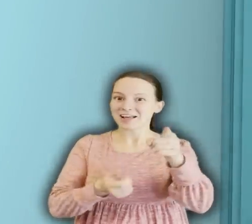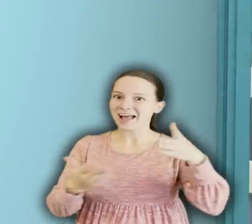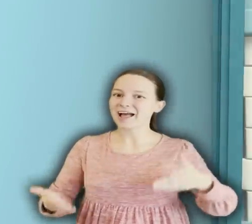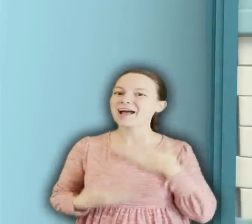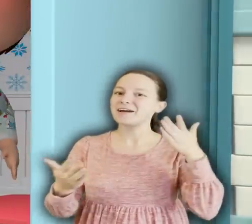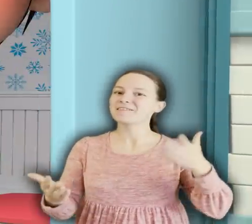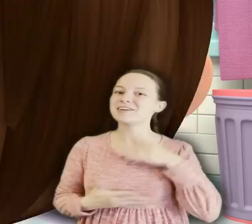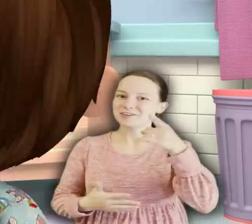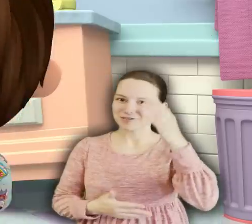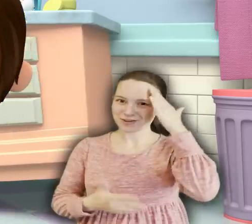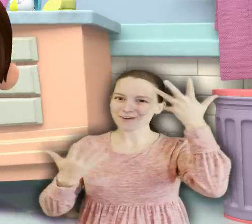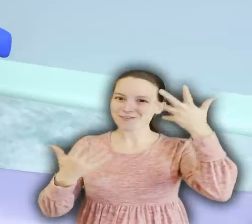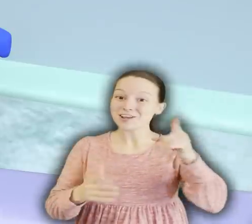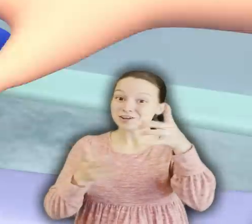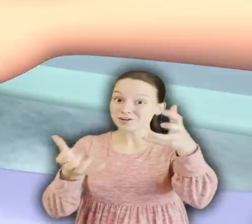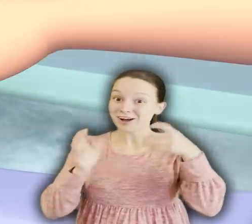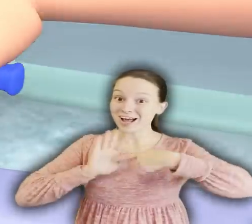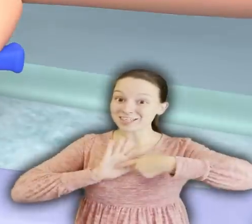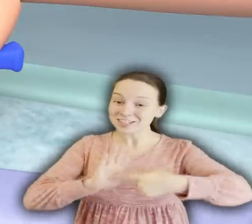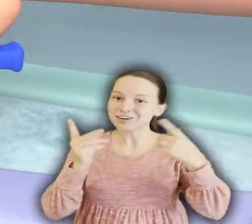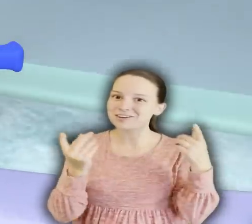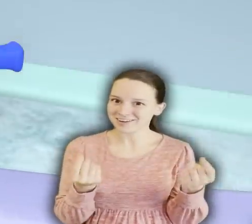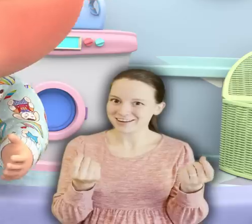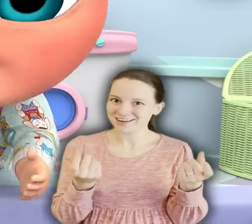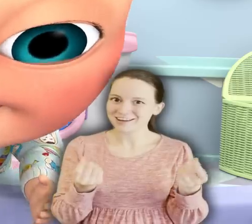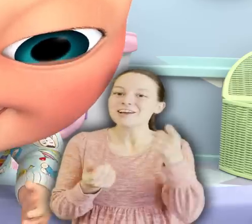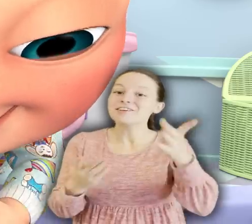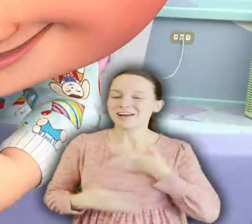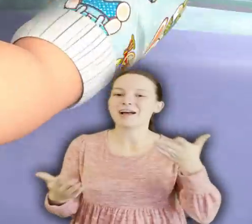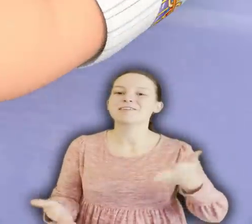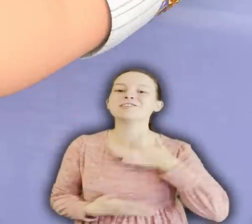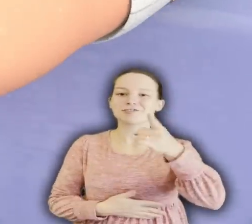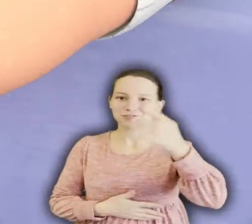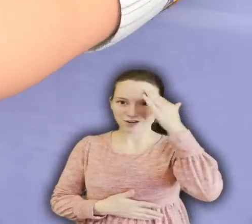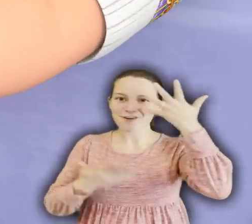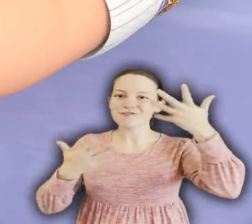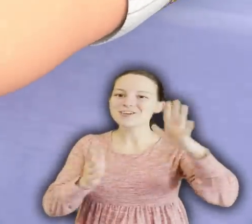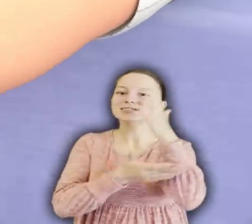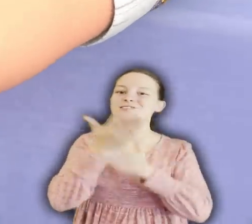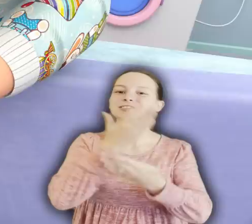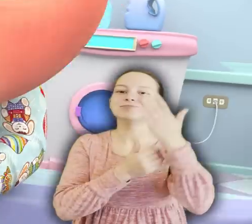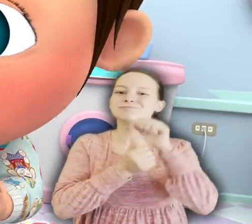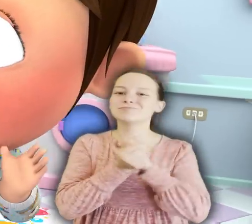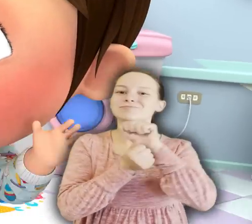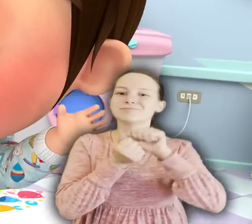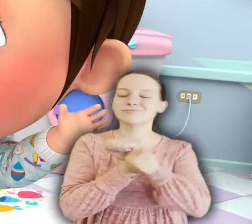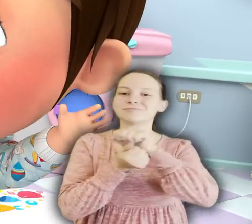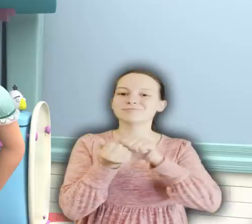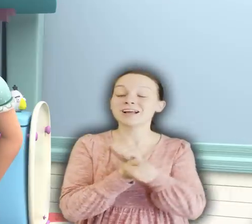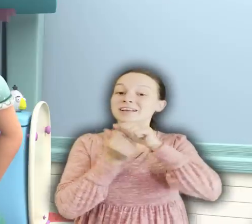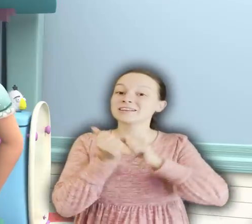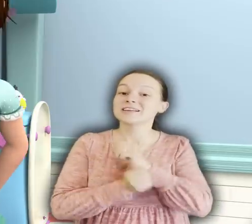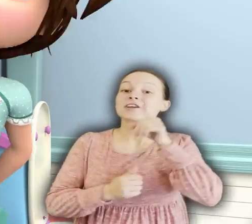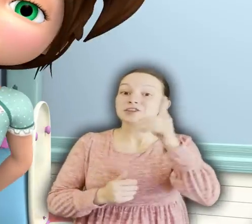if you're happy and you know it and you really want to show it if you're happy and you know it wash your hands